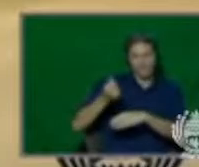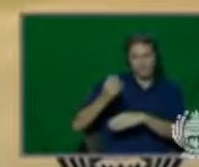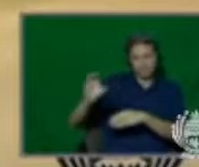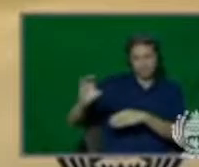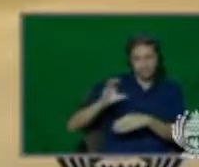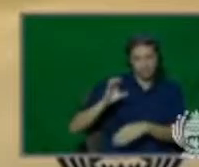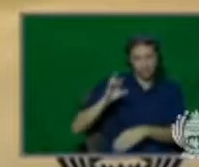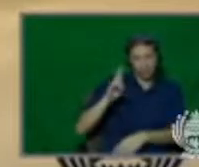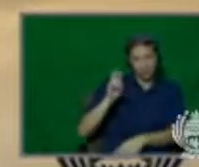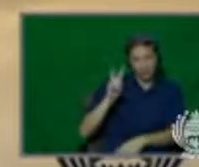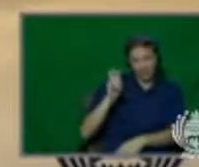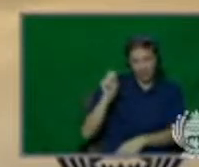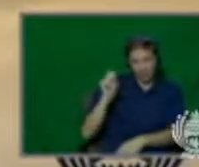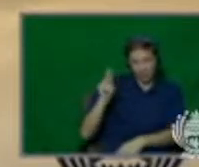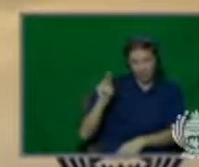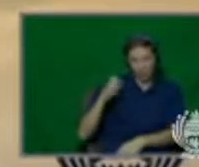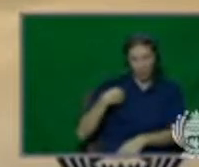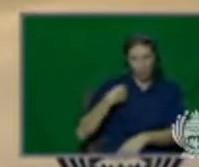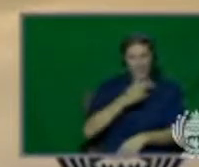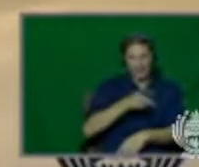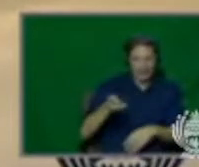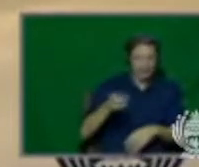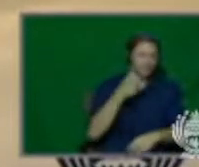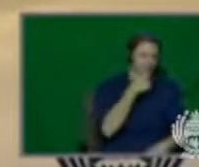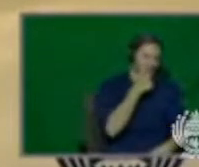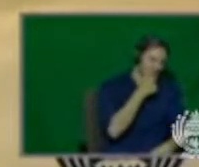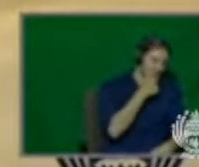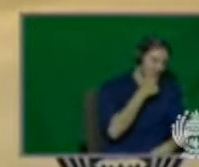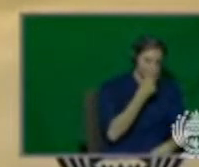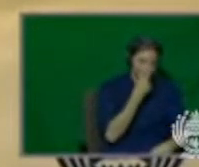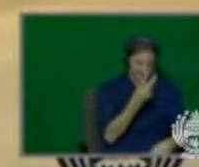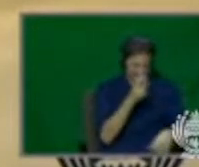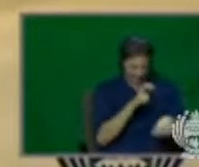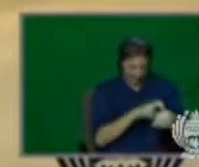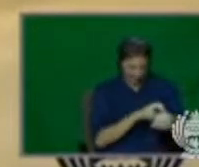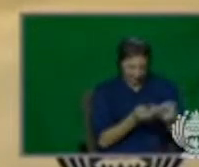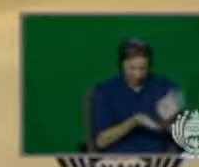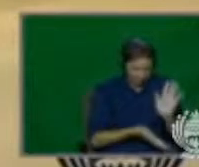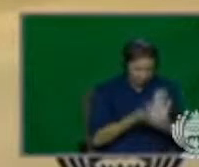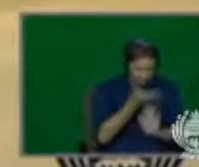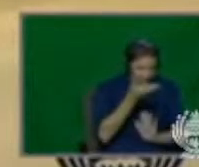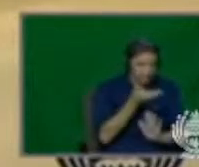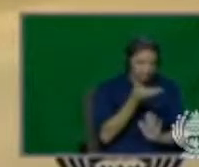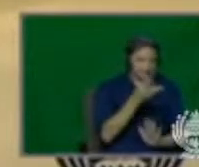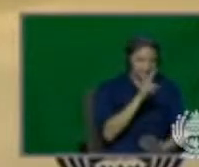we will reassess the need to embark